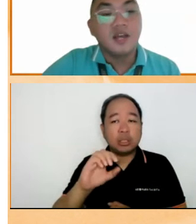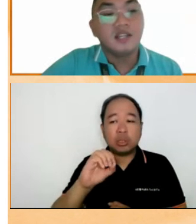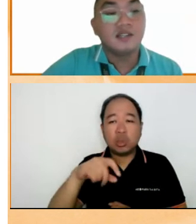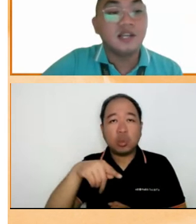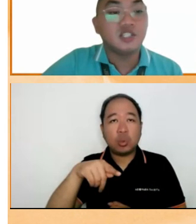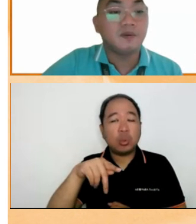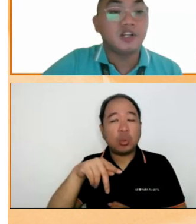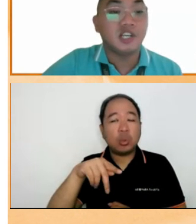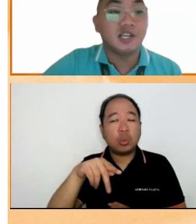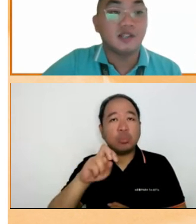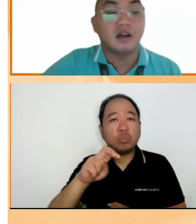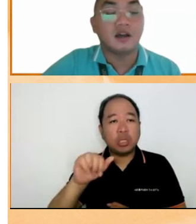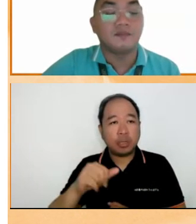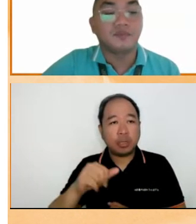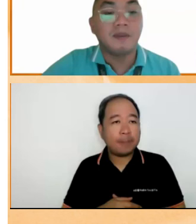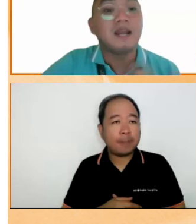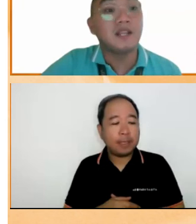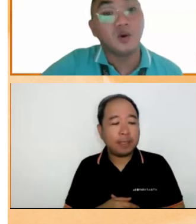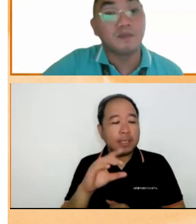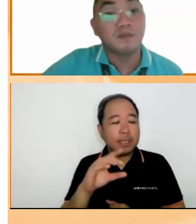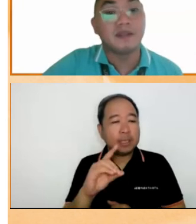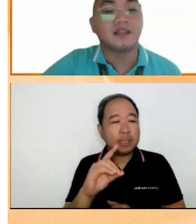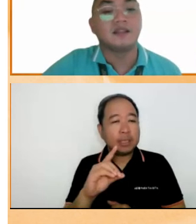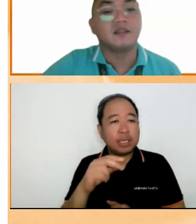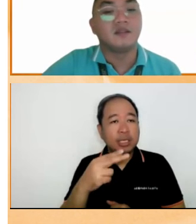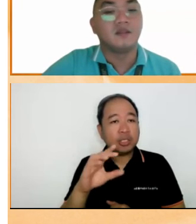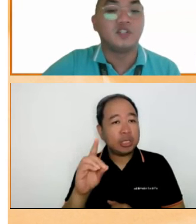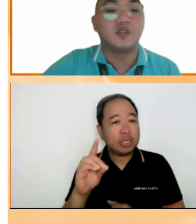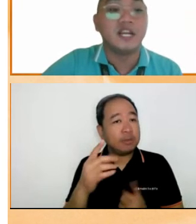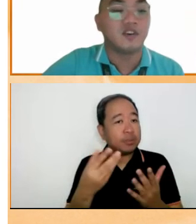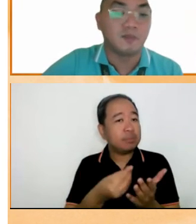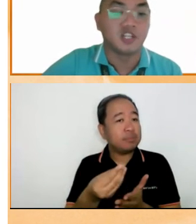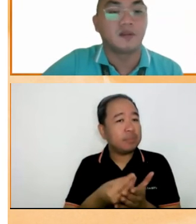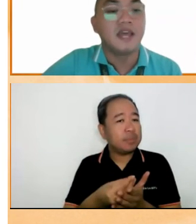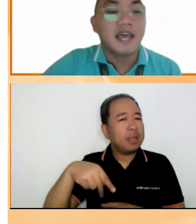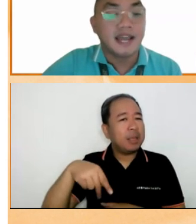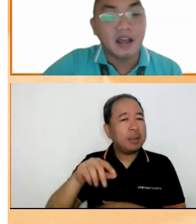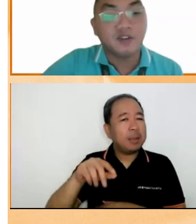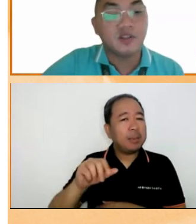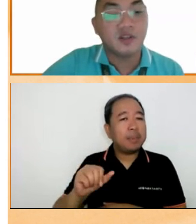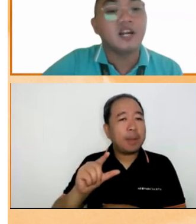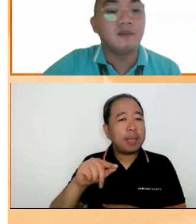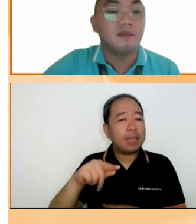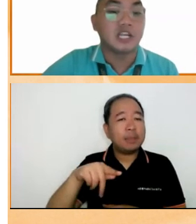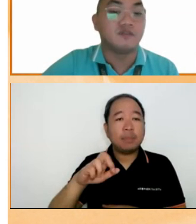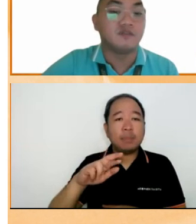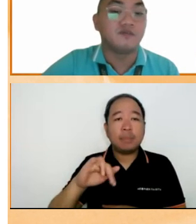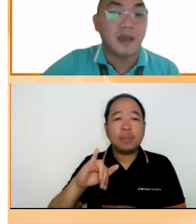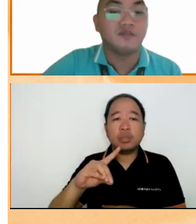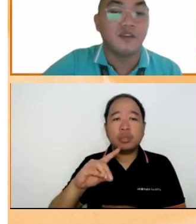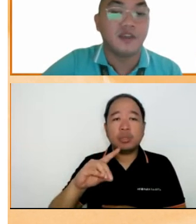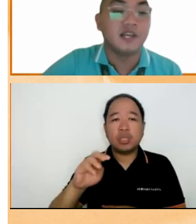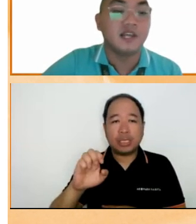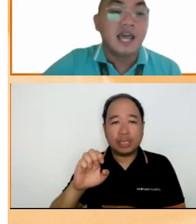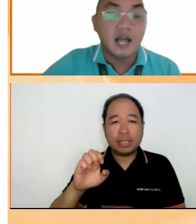Also, DCHD purchased paliperidone palmitate, which is also needed for the project. And after the 1-year implementation